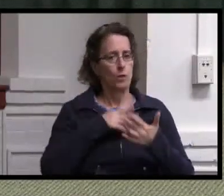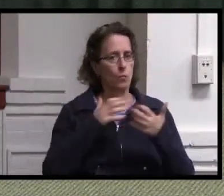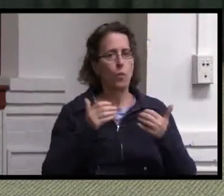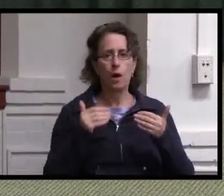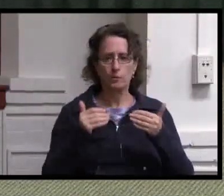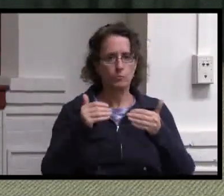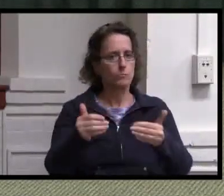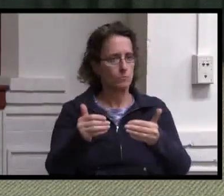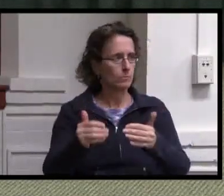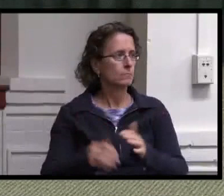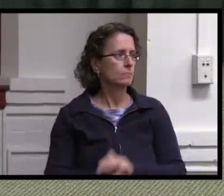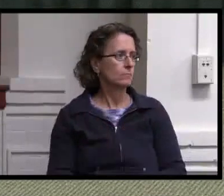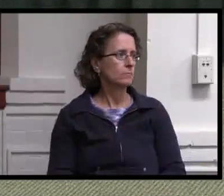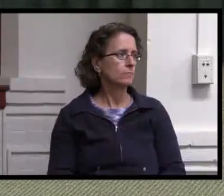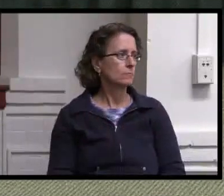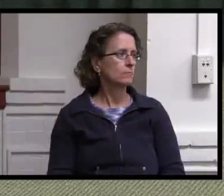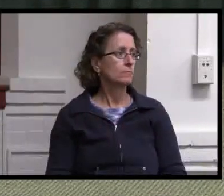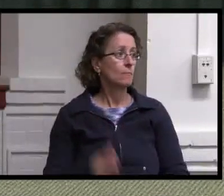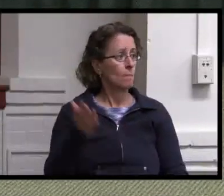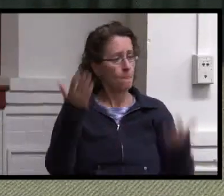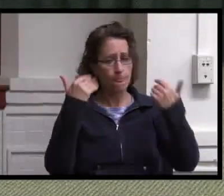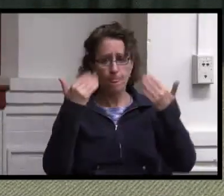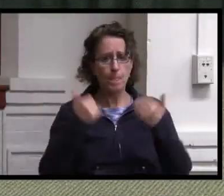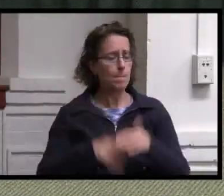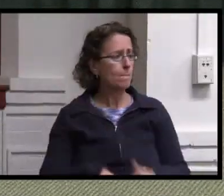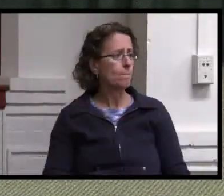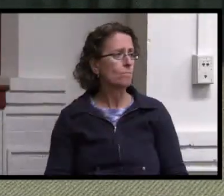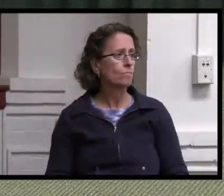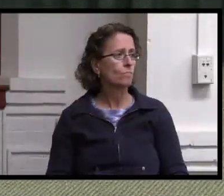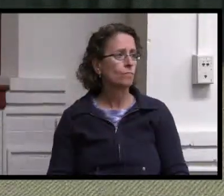Yes, I'm sorry. Please come up.